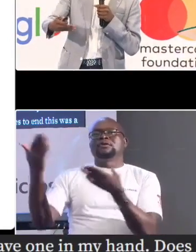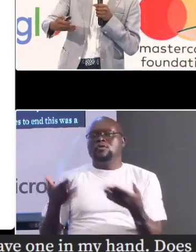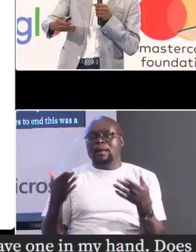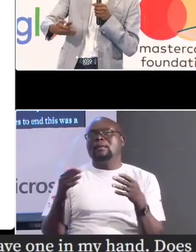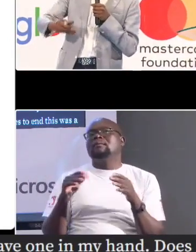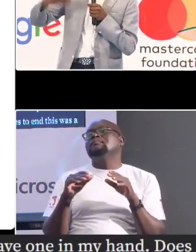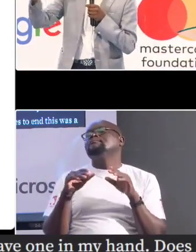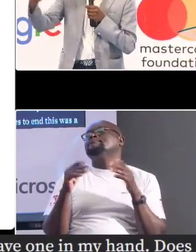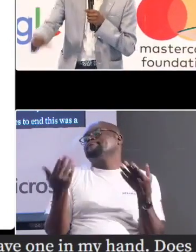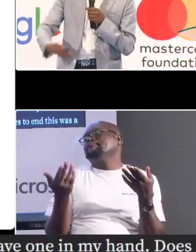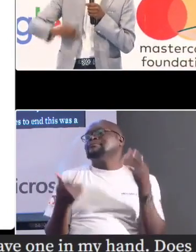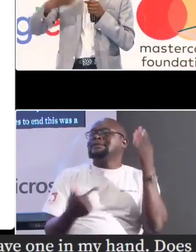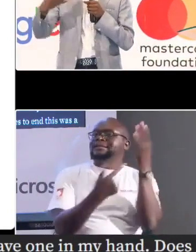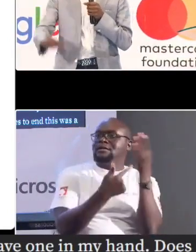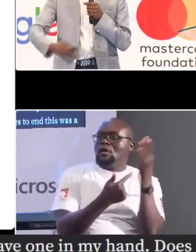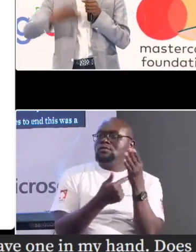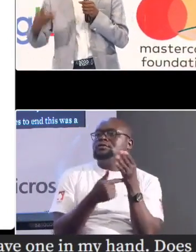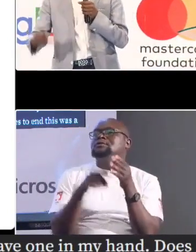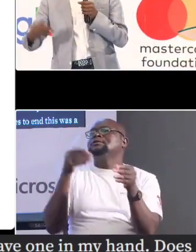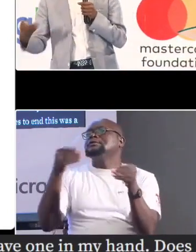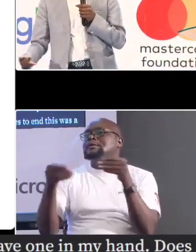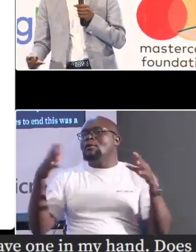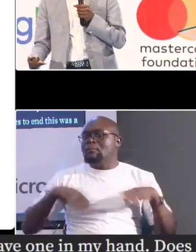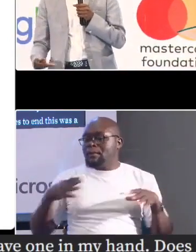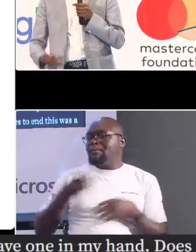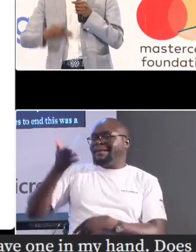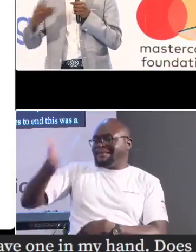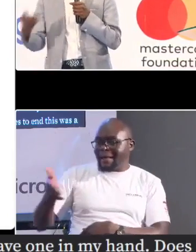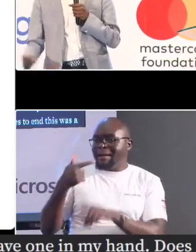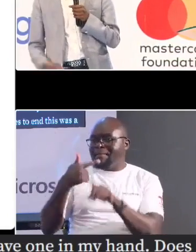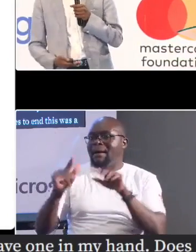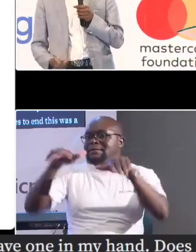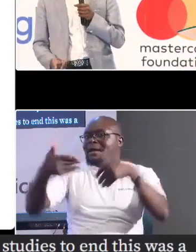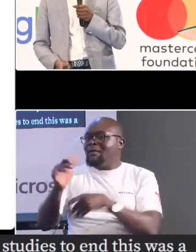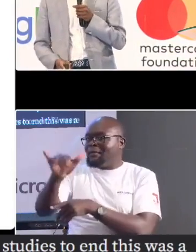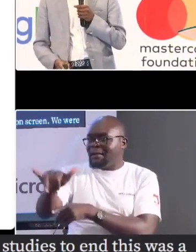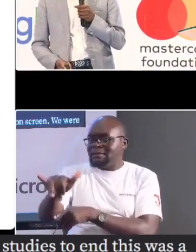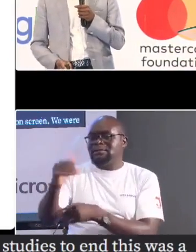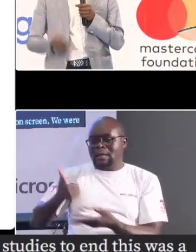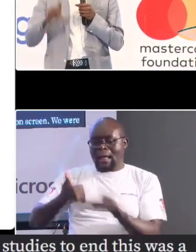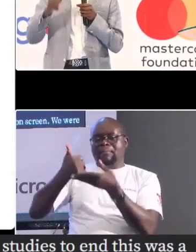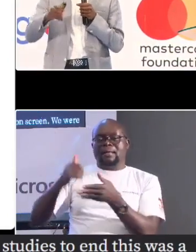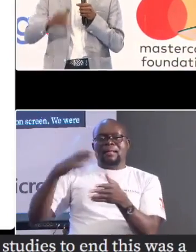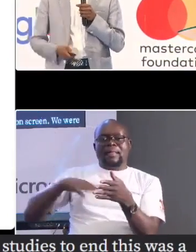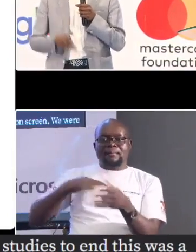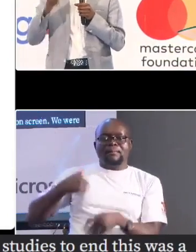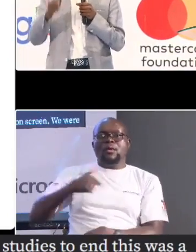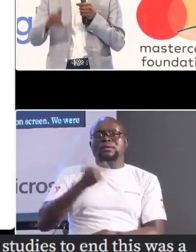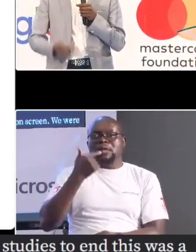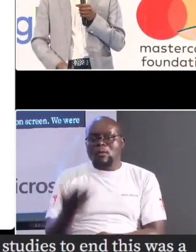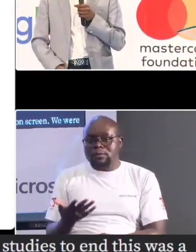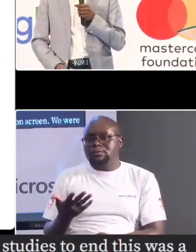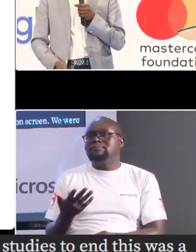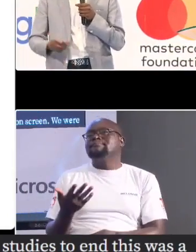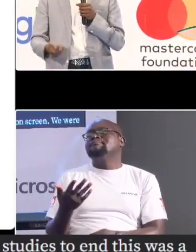human element. You know, the technology for disabled vehicles is there. But how does it land with people? We said the lead